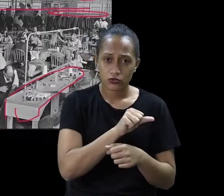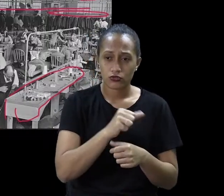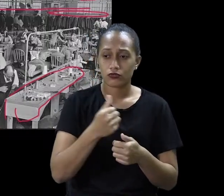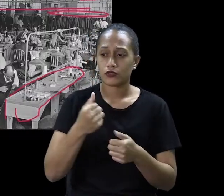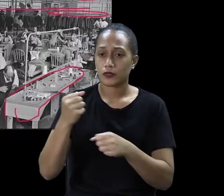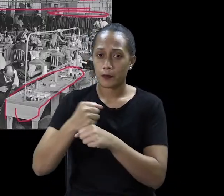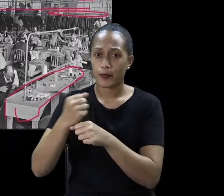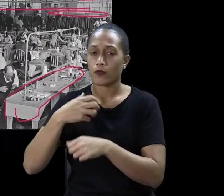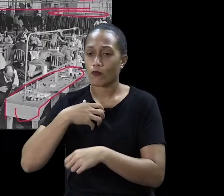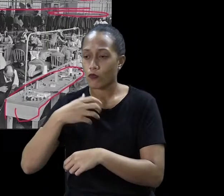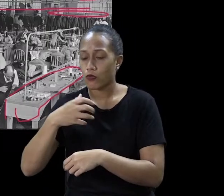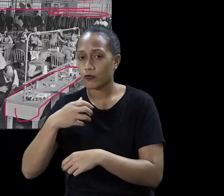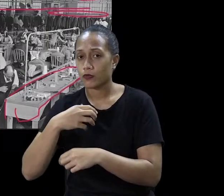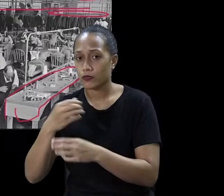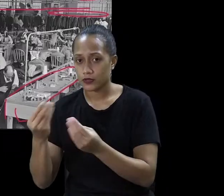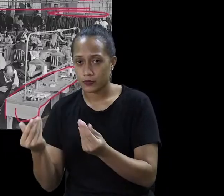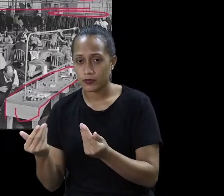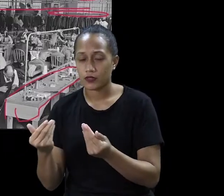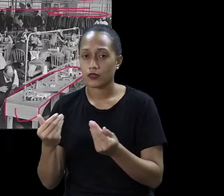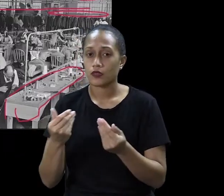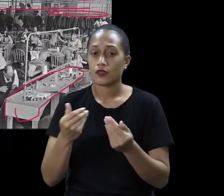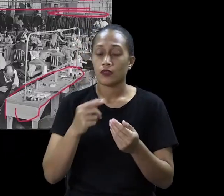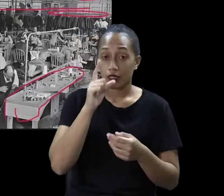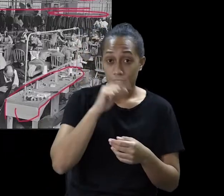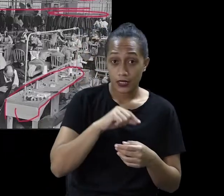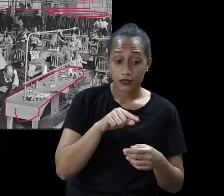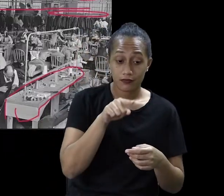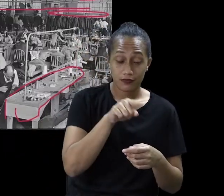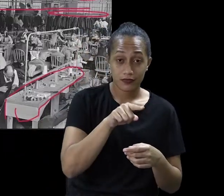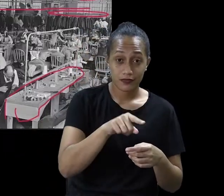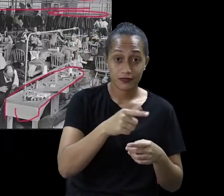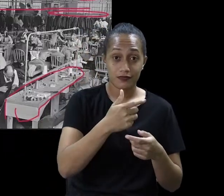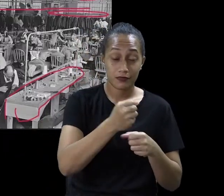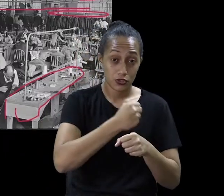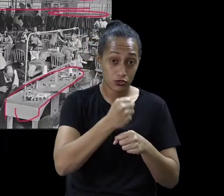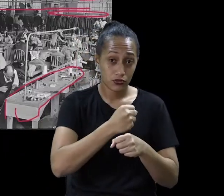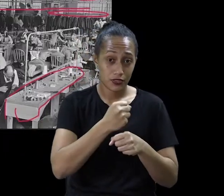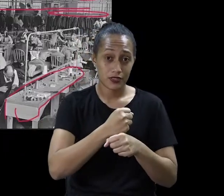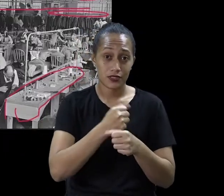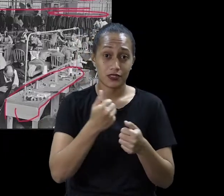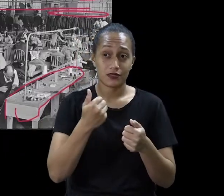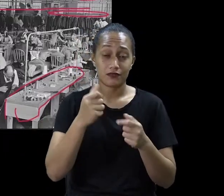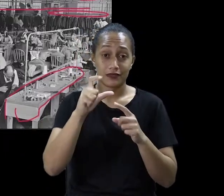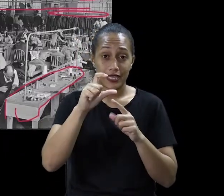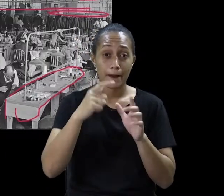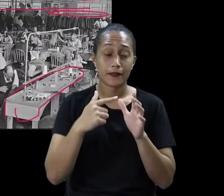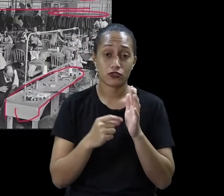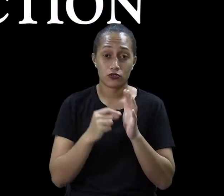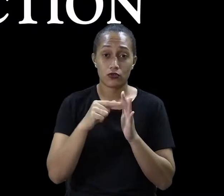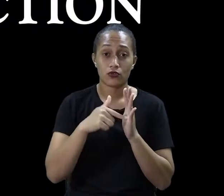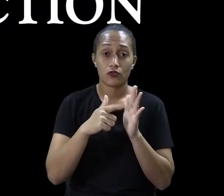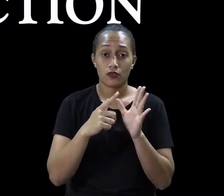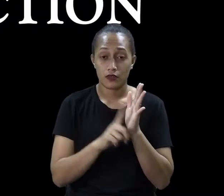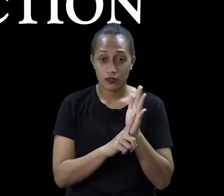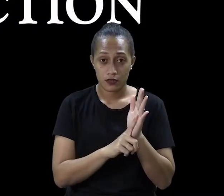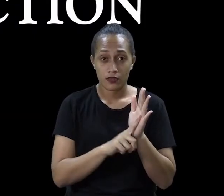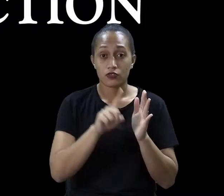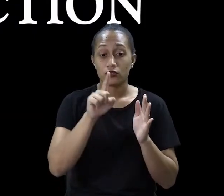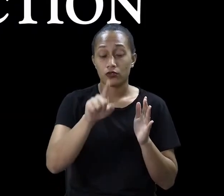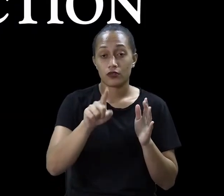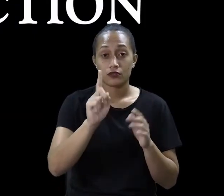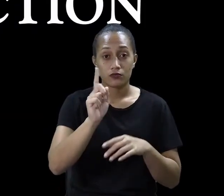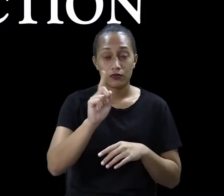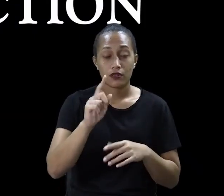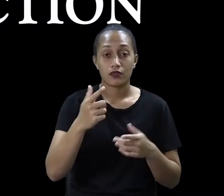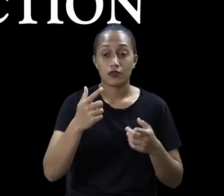we need to produce the consumption goods. So it's a very interesting trade-off that we'll explore more in future videos. Hope